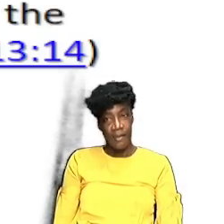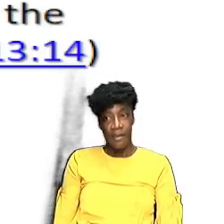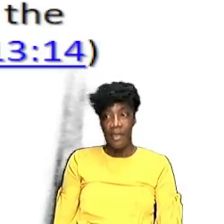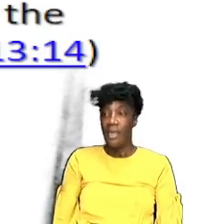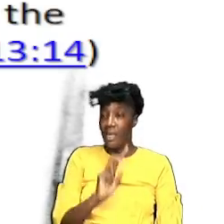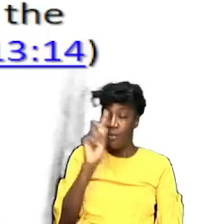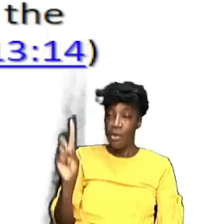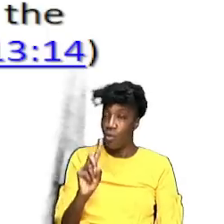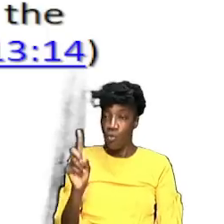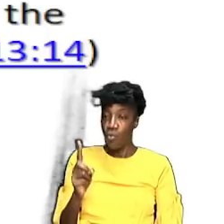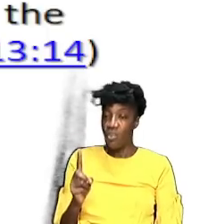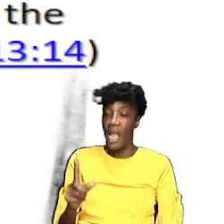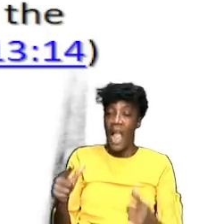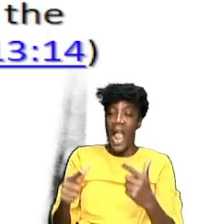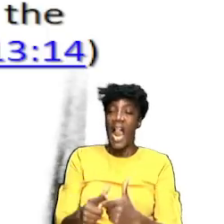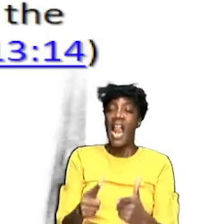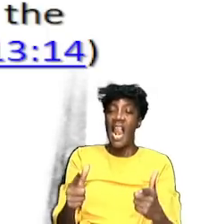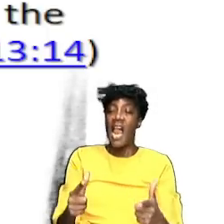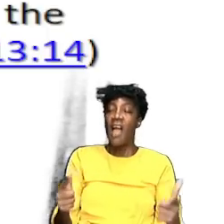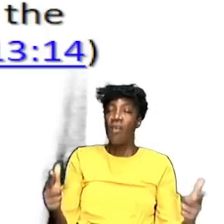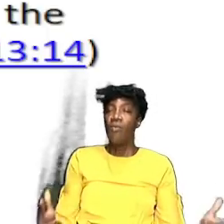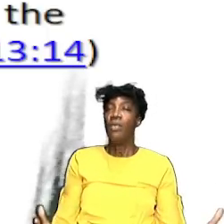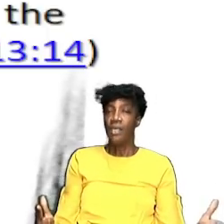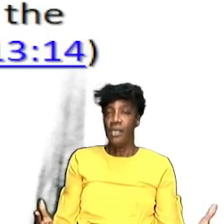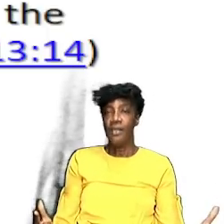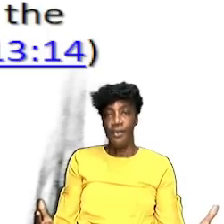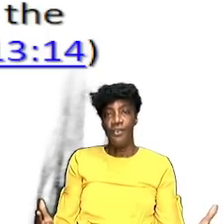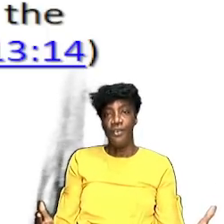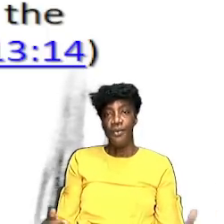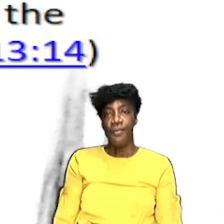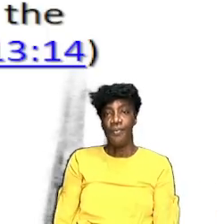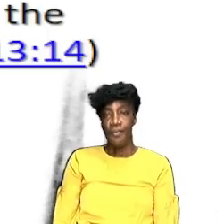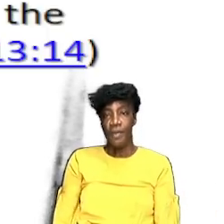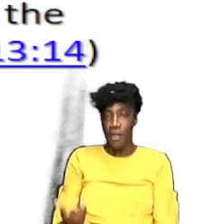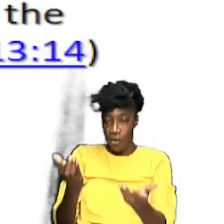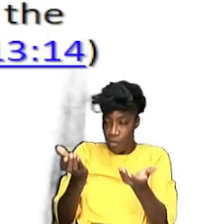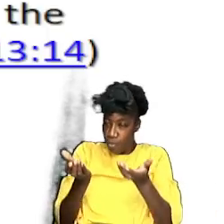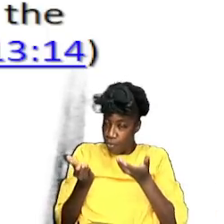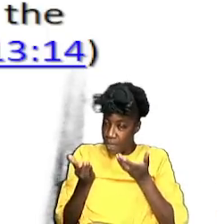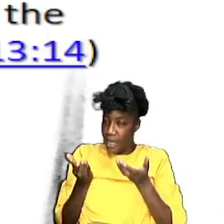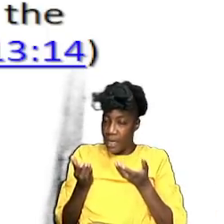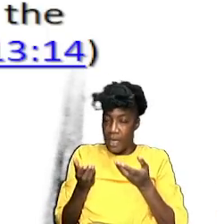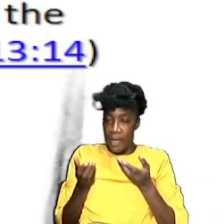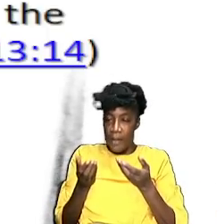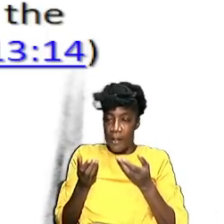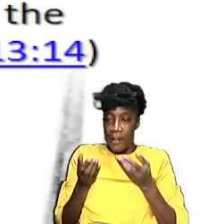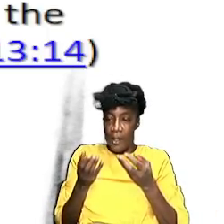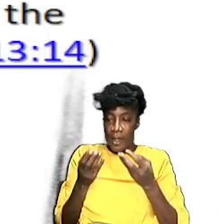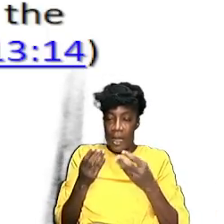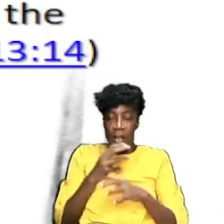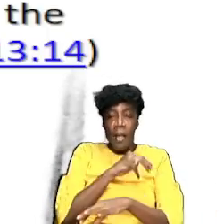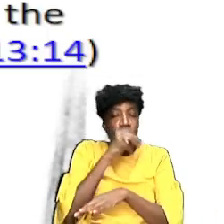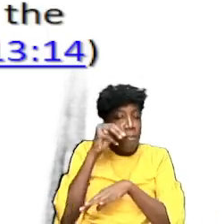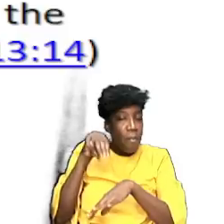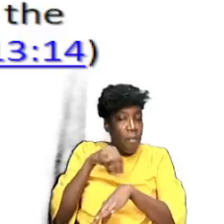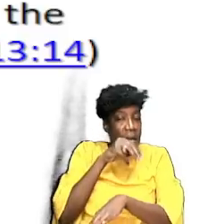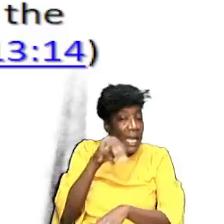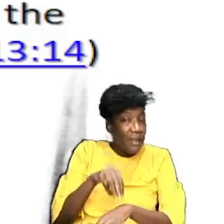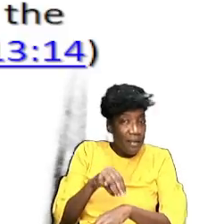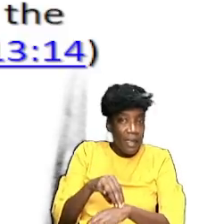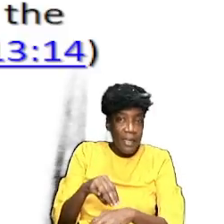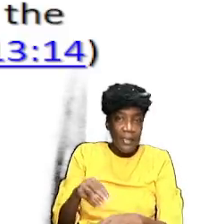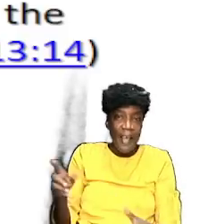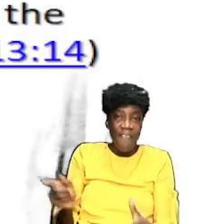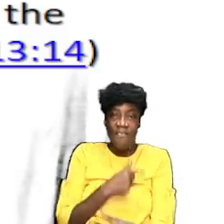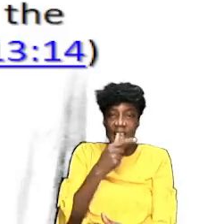language, praise God, to bring across his message. Finally, my brethren, be strong